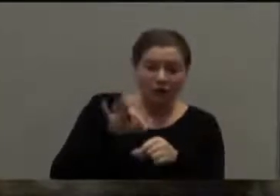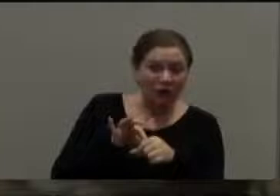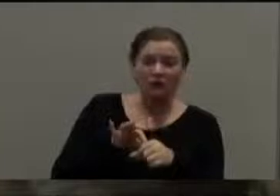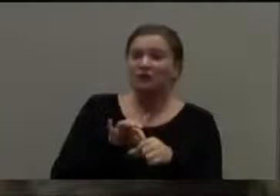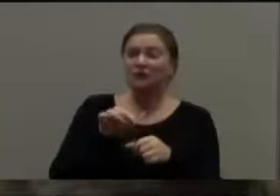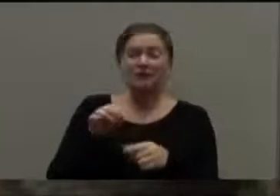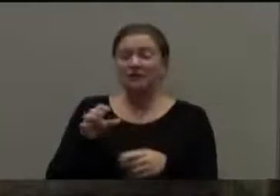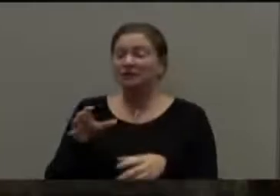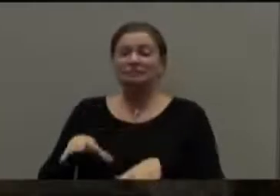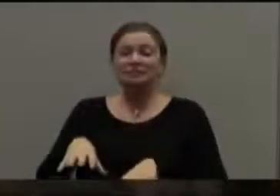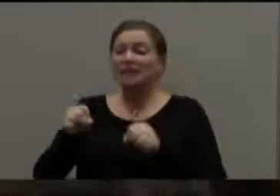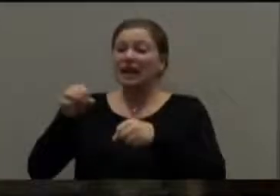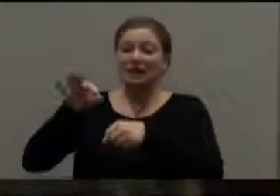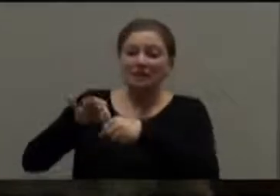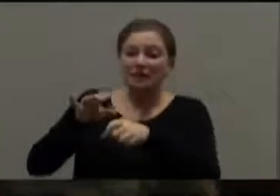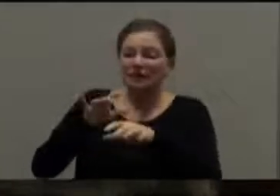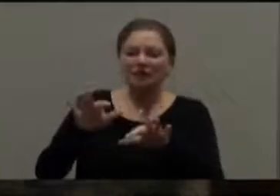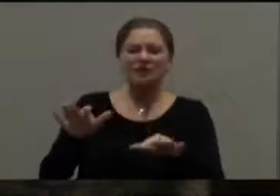Oh.